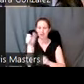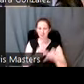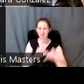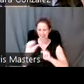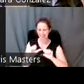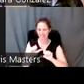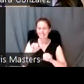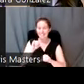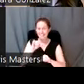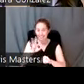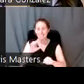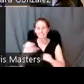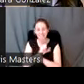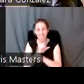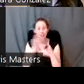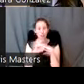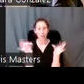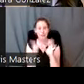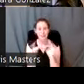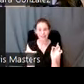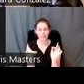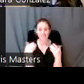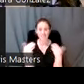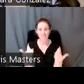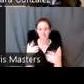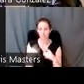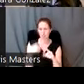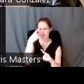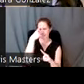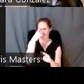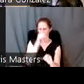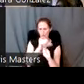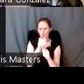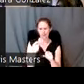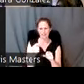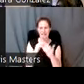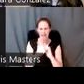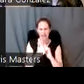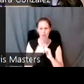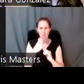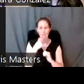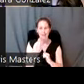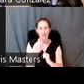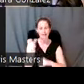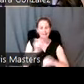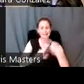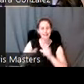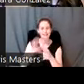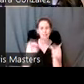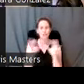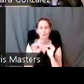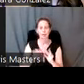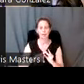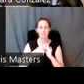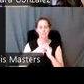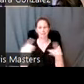fields, is a form of storytelling. And when we think of our work as one of telling scientific stories, it begins to